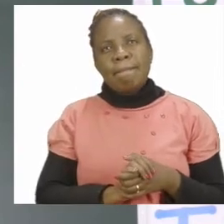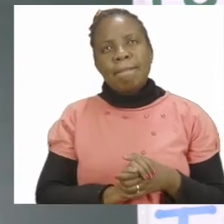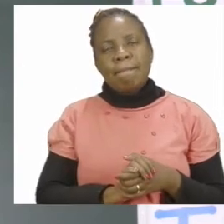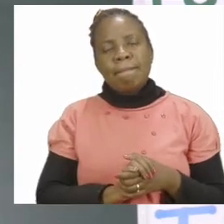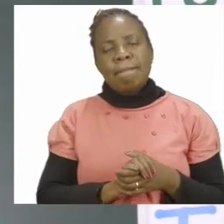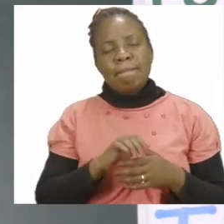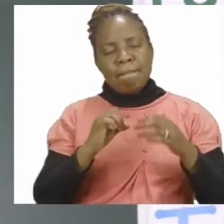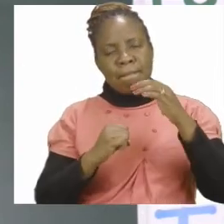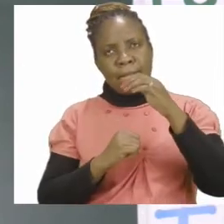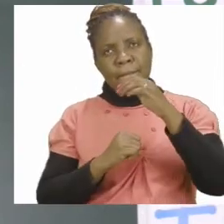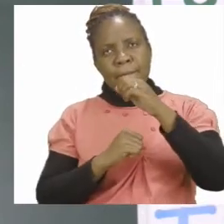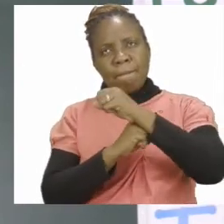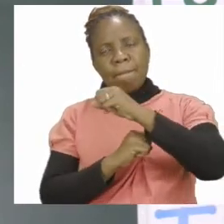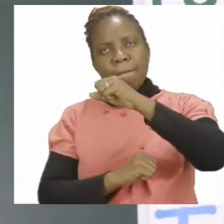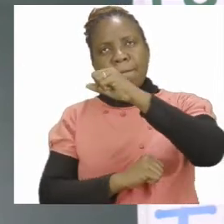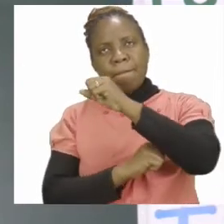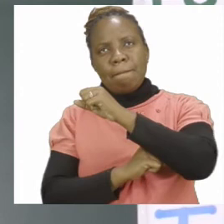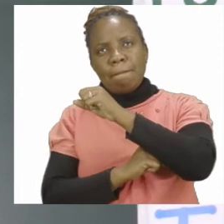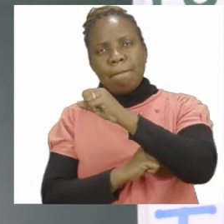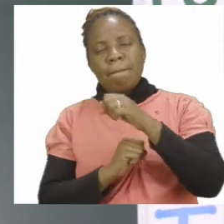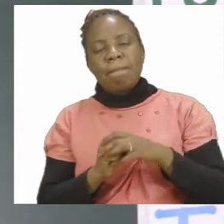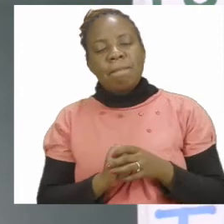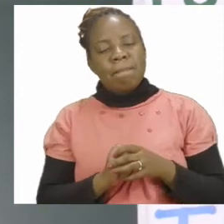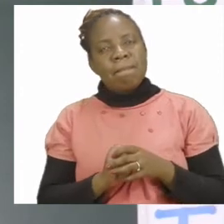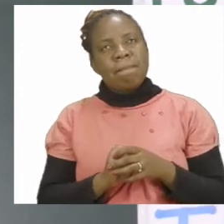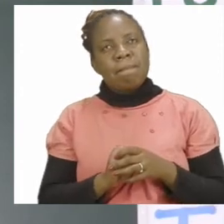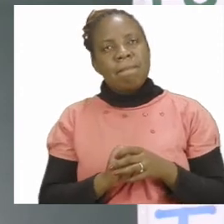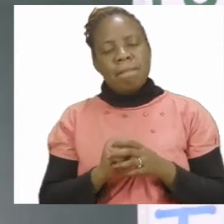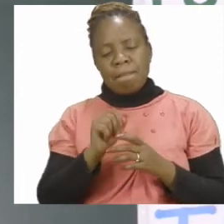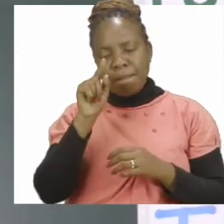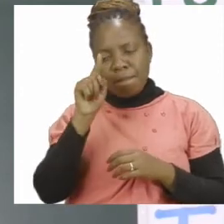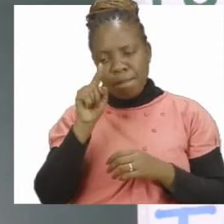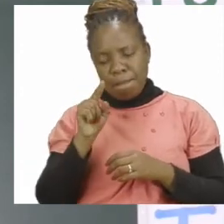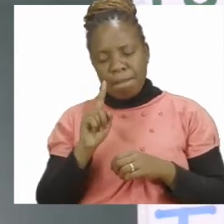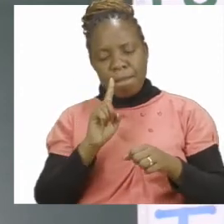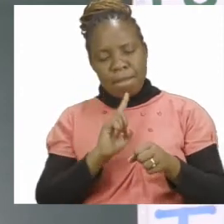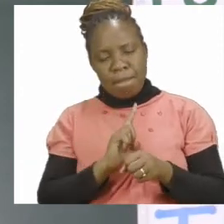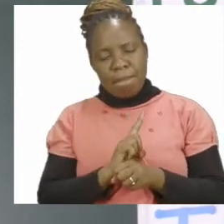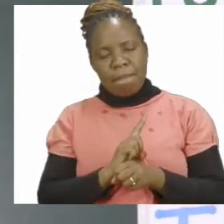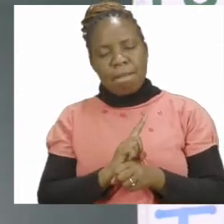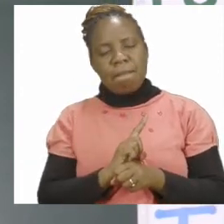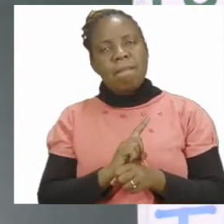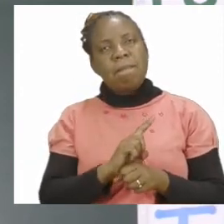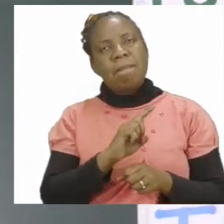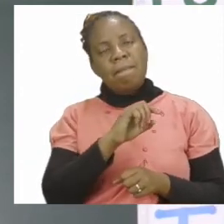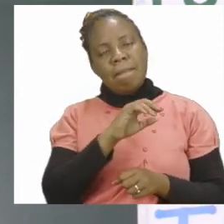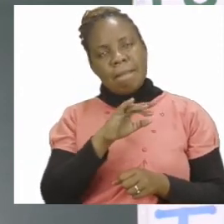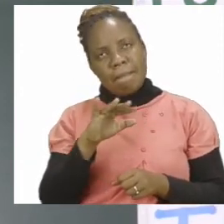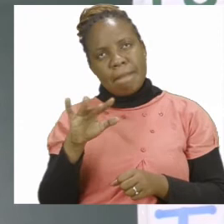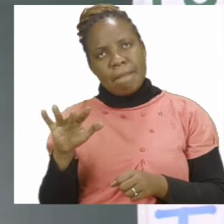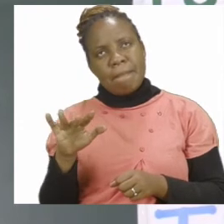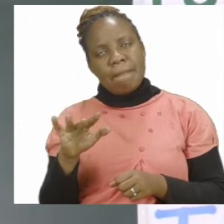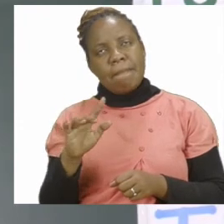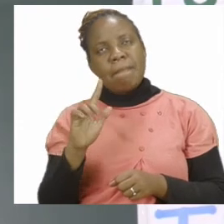we see, remember first the letter, then the number. So the bridge